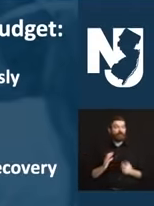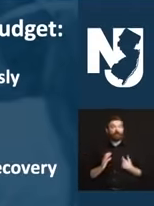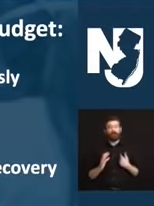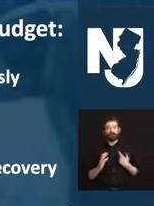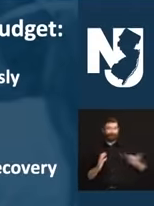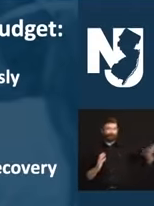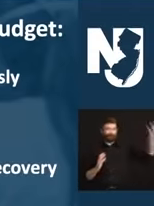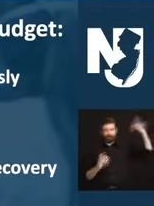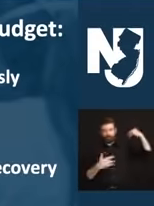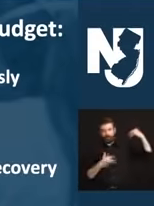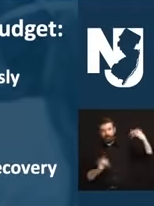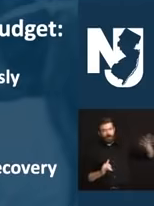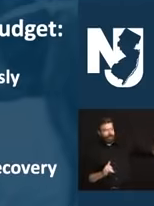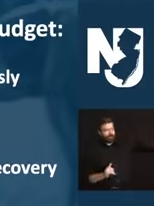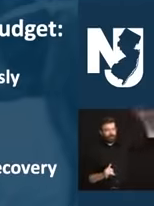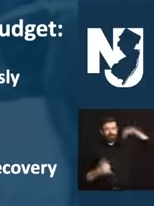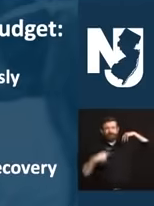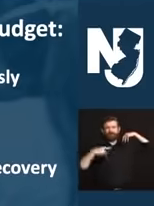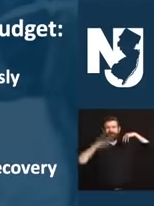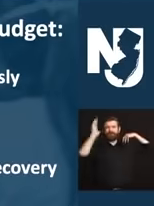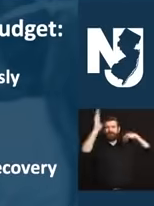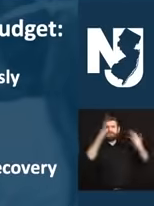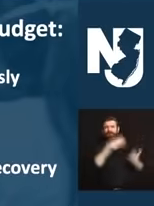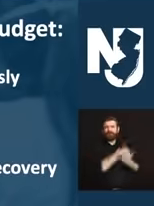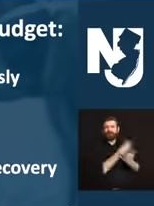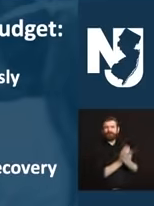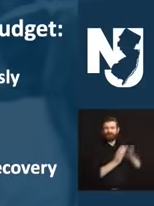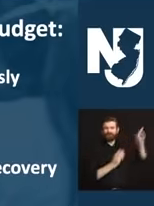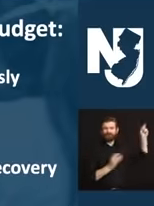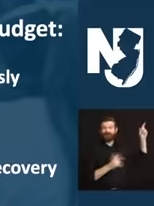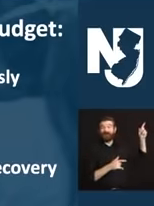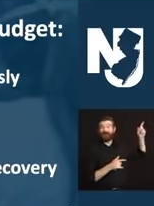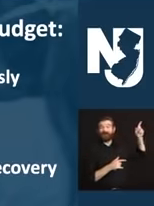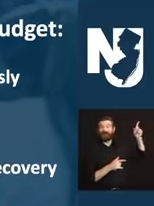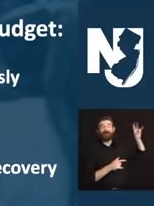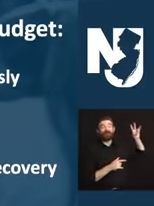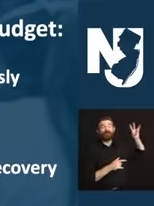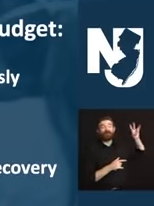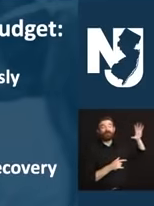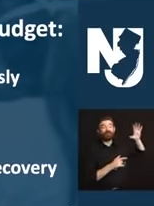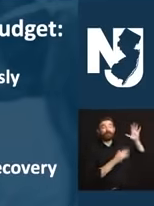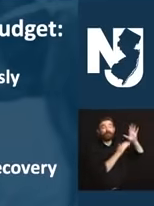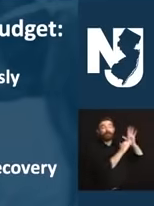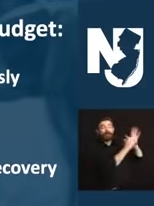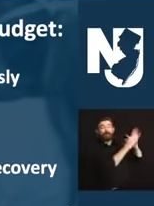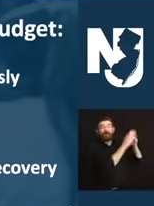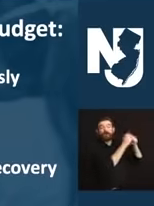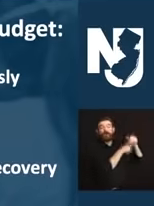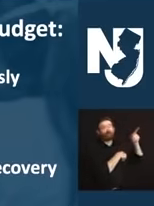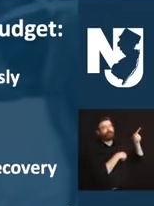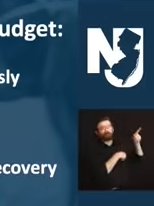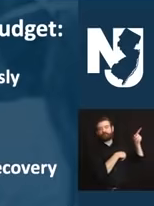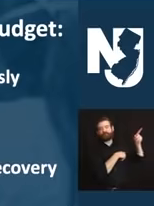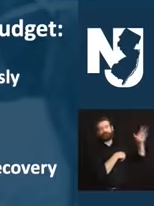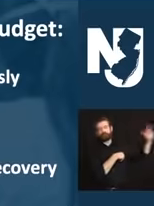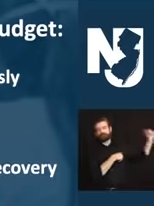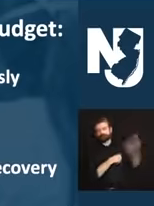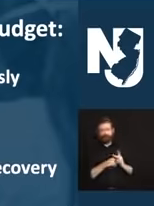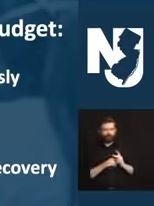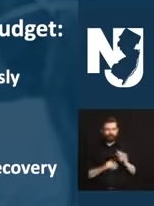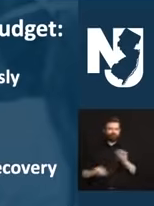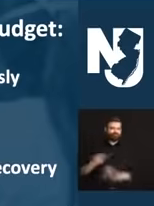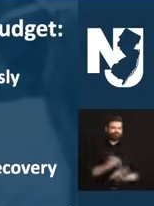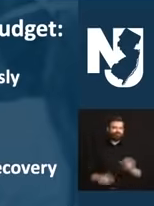It cuts non-salary operating expenses by 5% across the board. And while state aid to our schools and